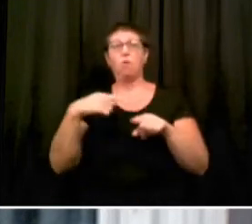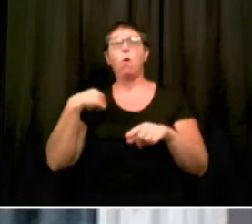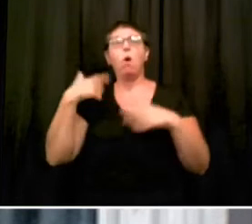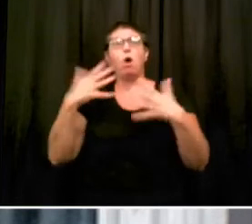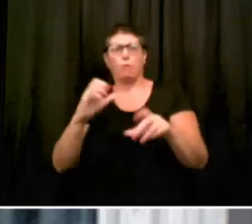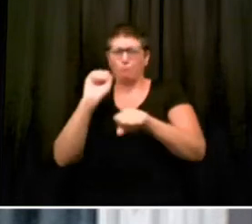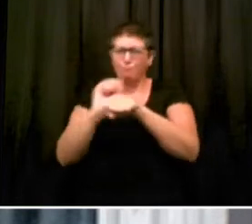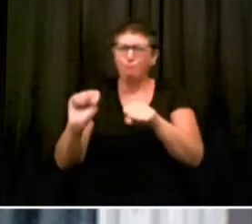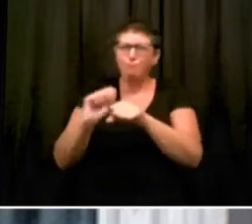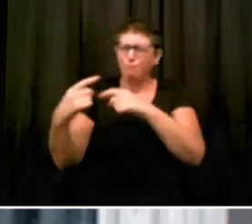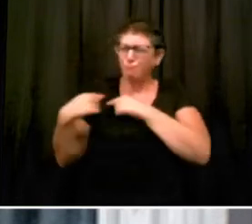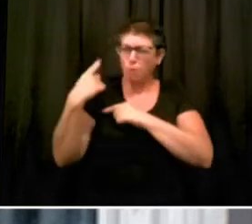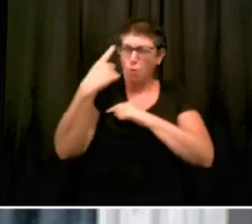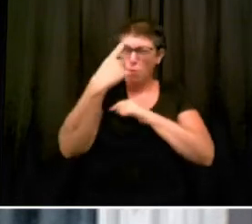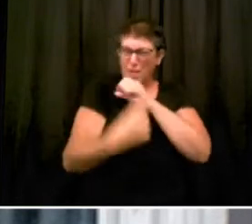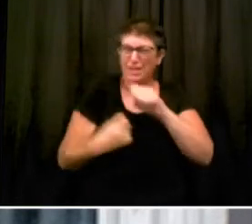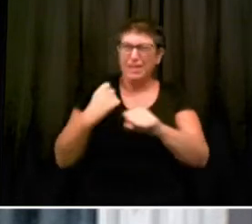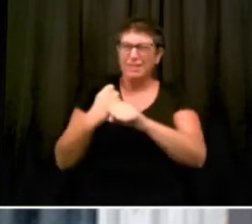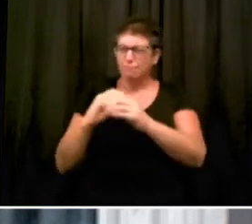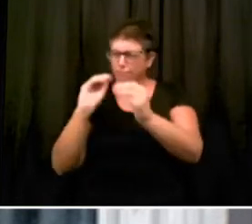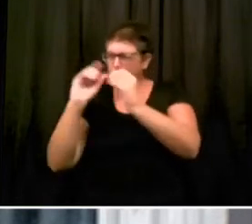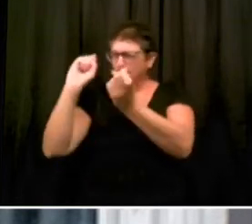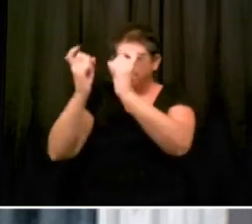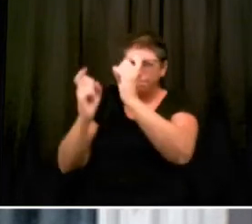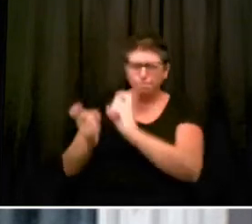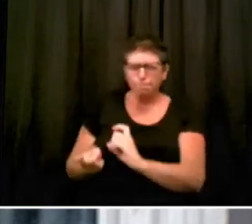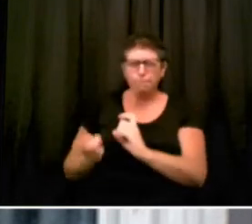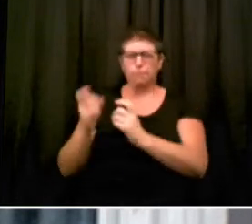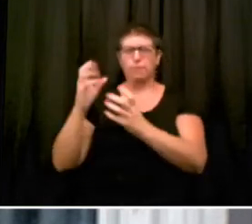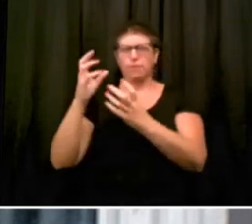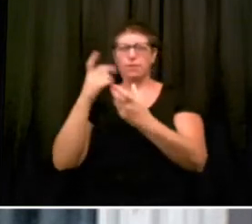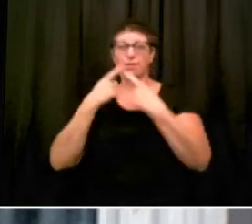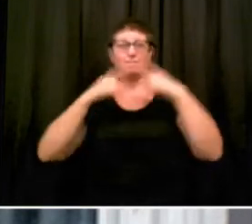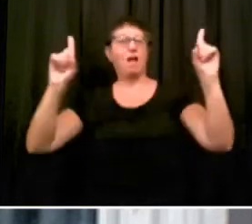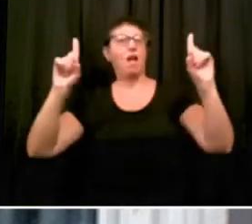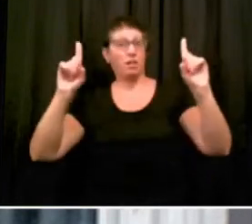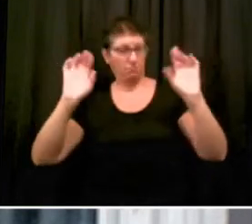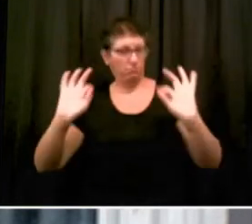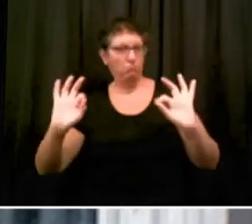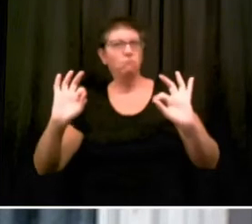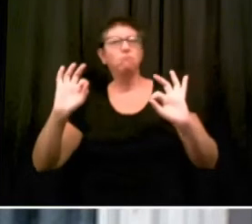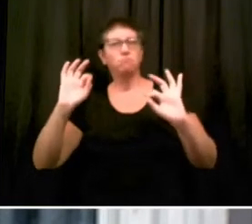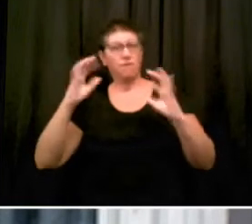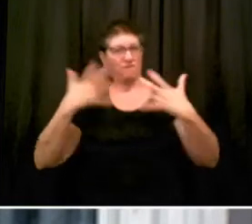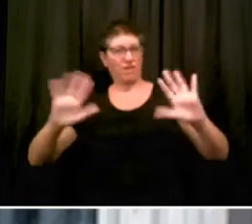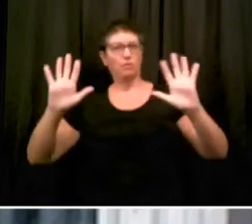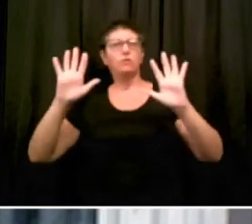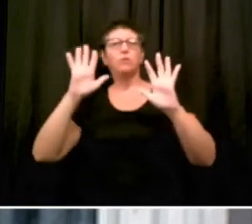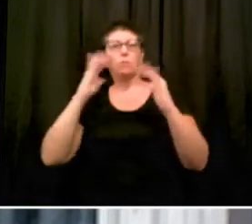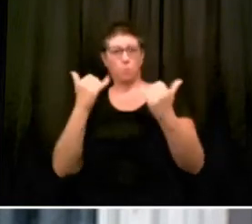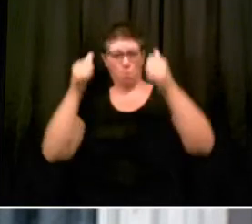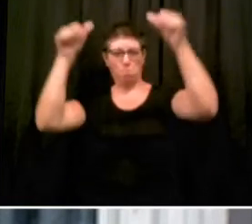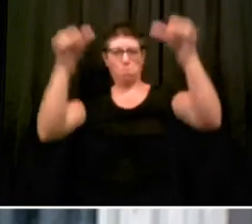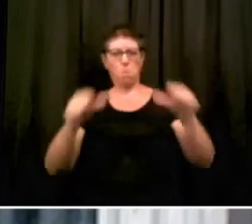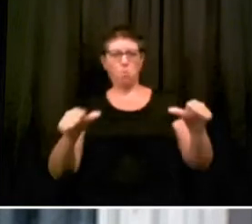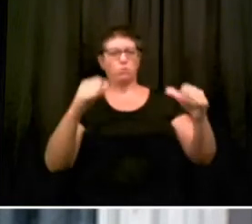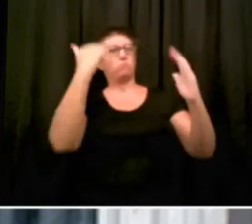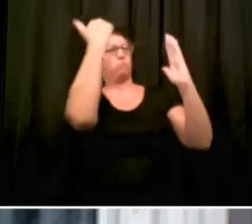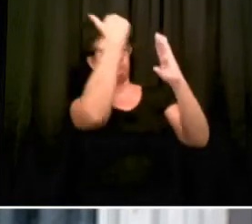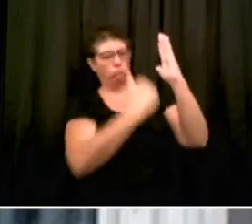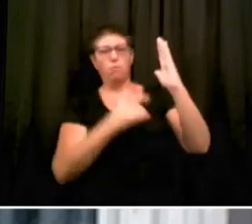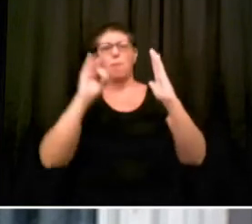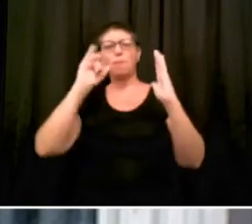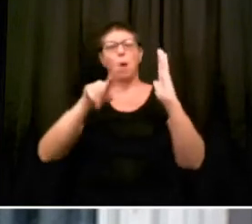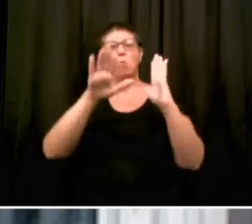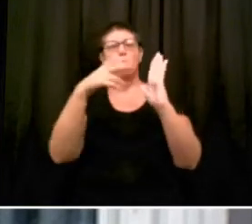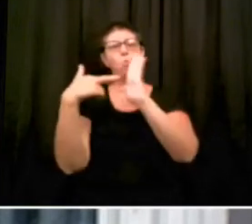correct. There is a 30-day period where we're asking for the public's comments on this. And that's something that seems